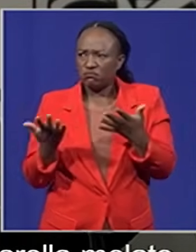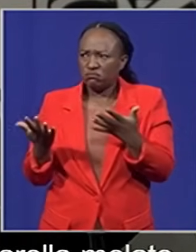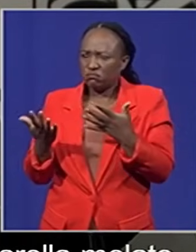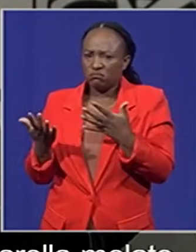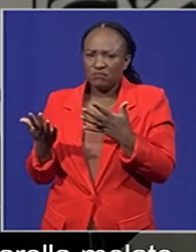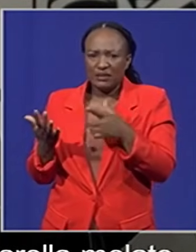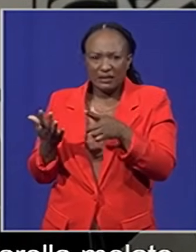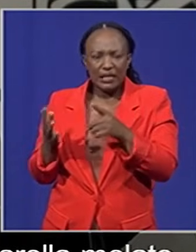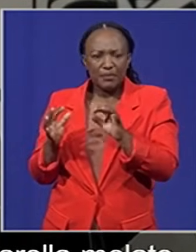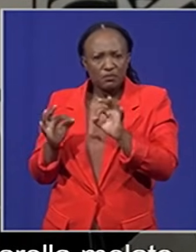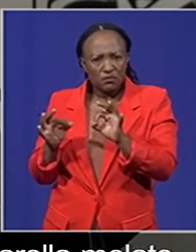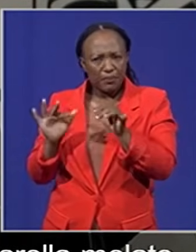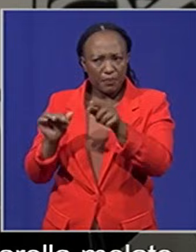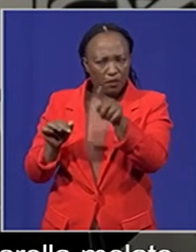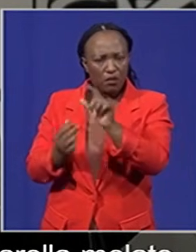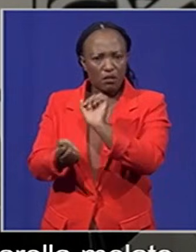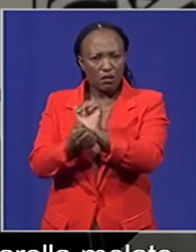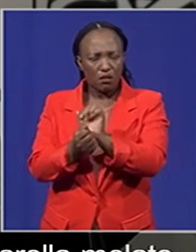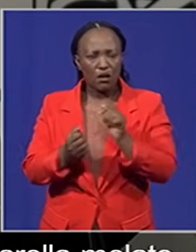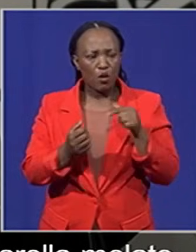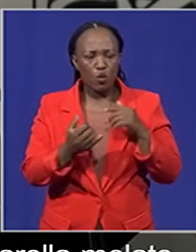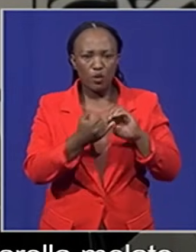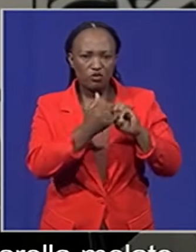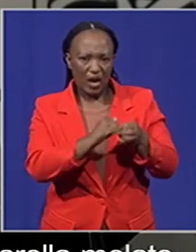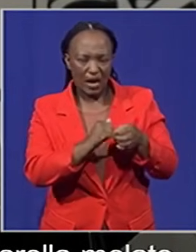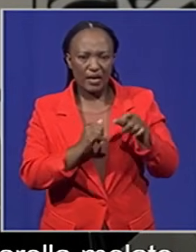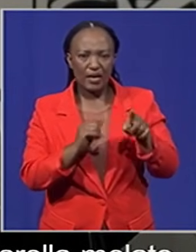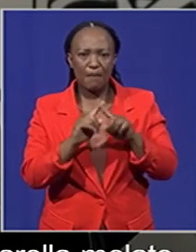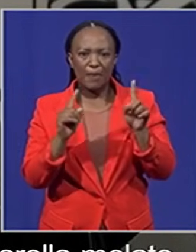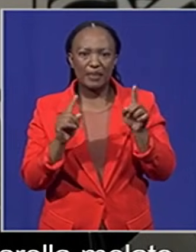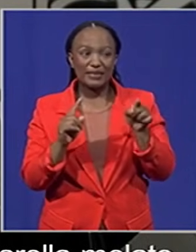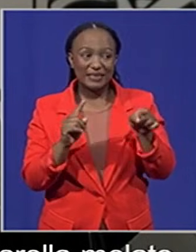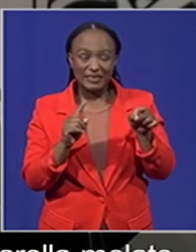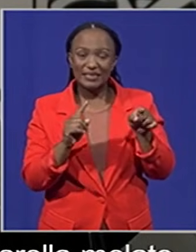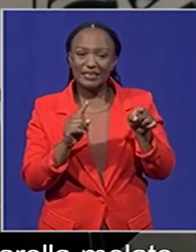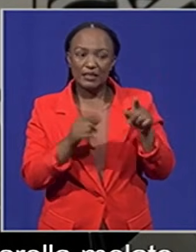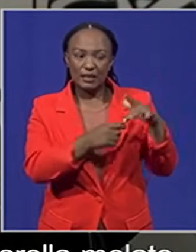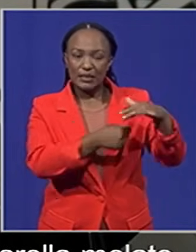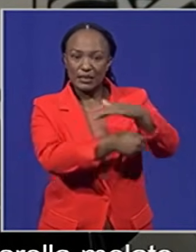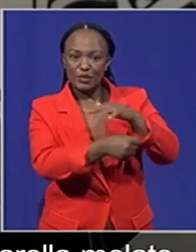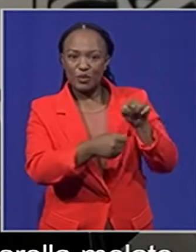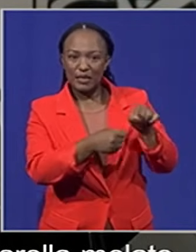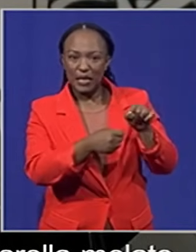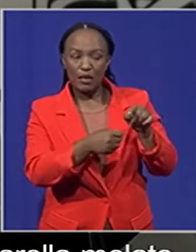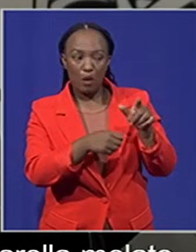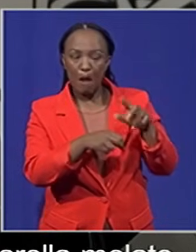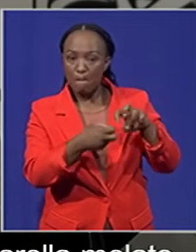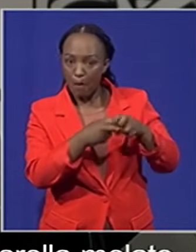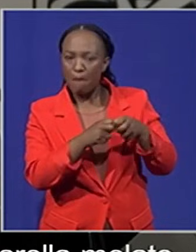we were trying to do that with an aeroplane that was in flight but had serious